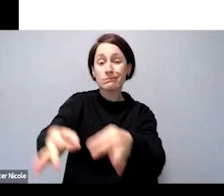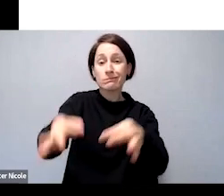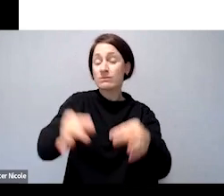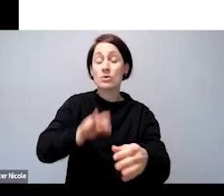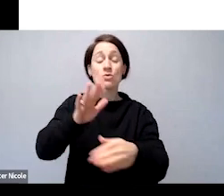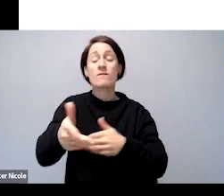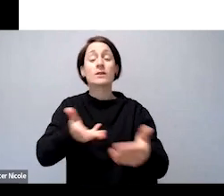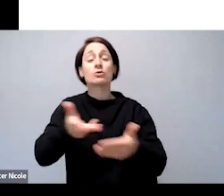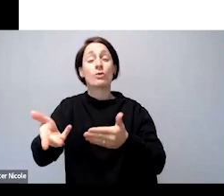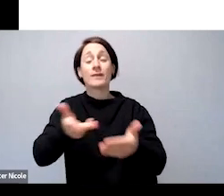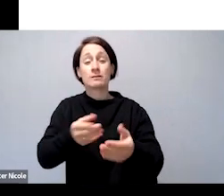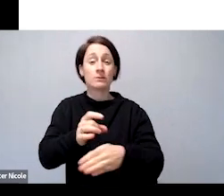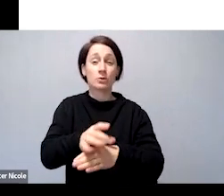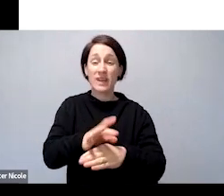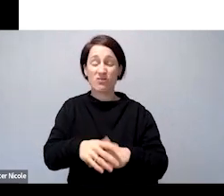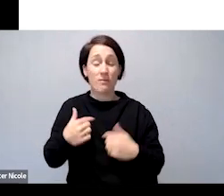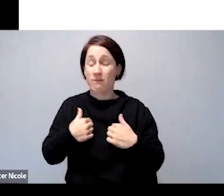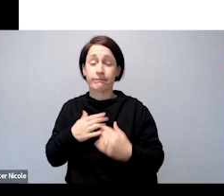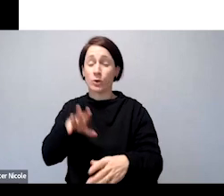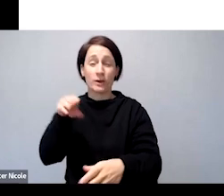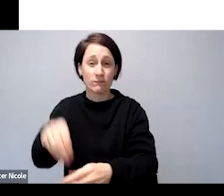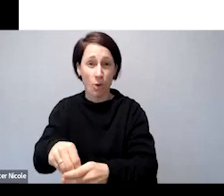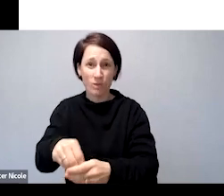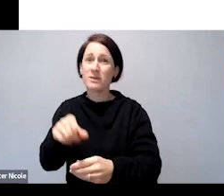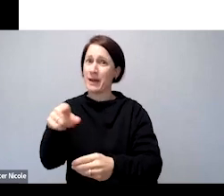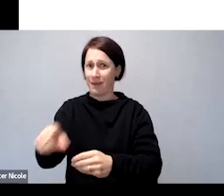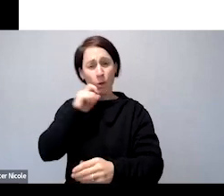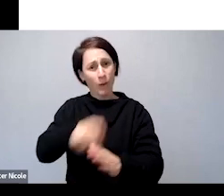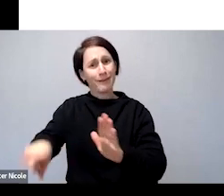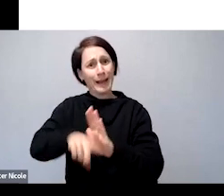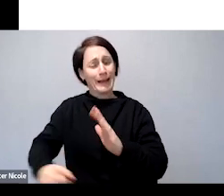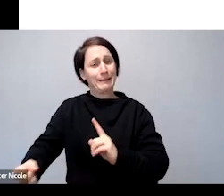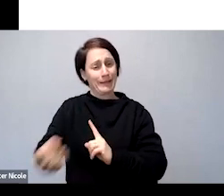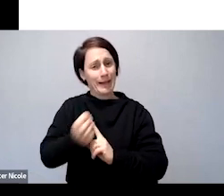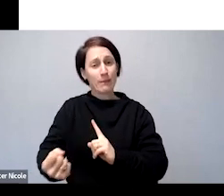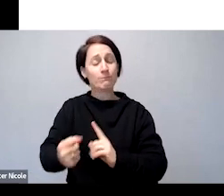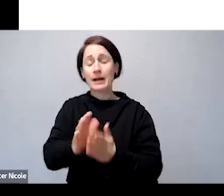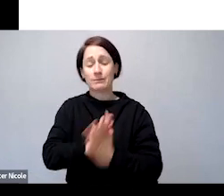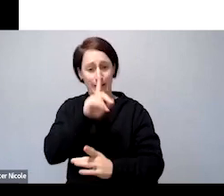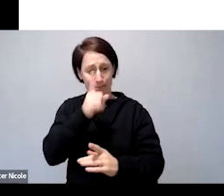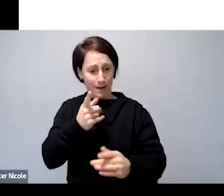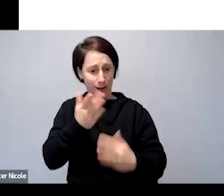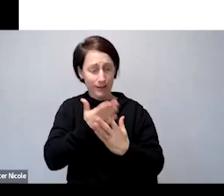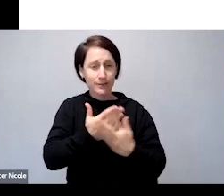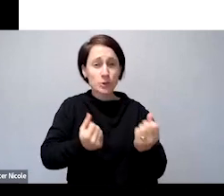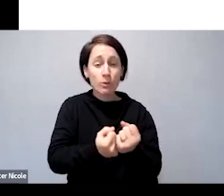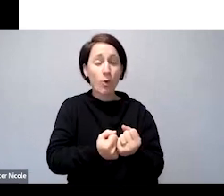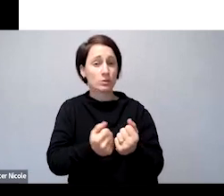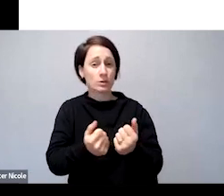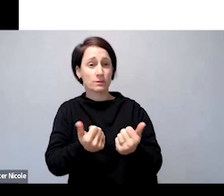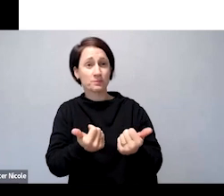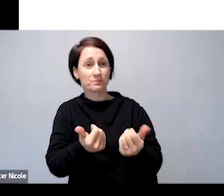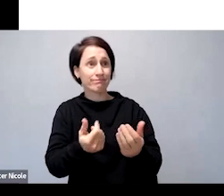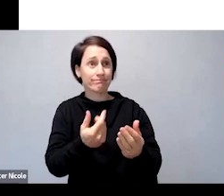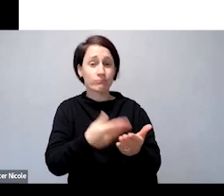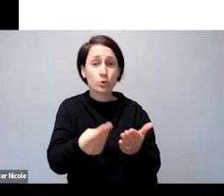planning during emergencies that will have a negative impact on people with disability in terms of accessing supports, supplies, or other things that